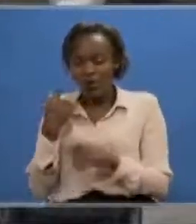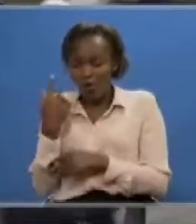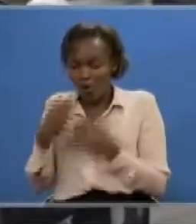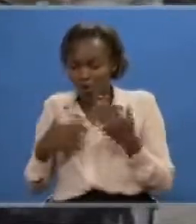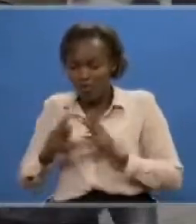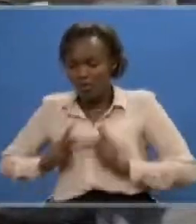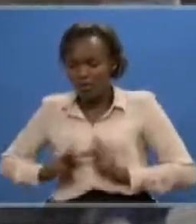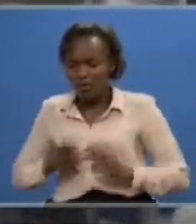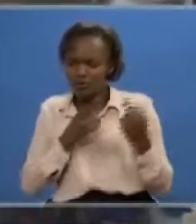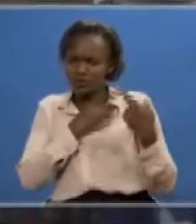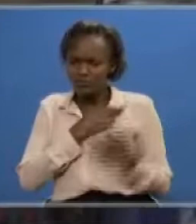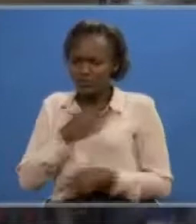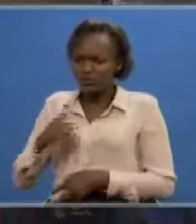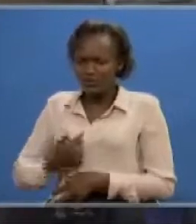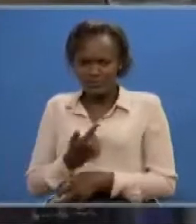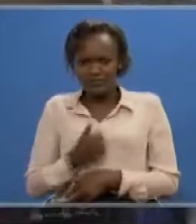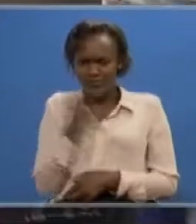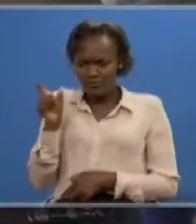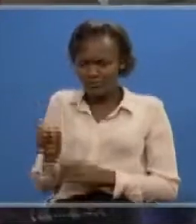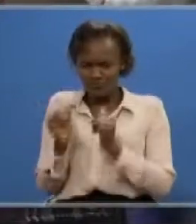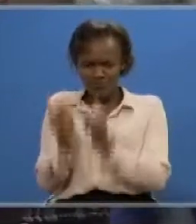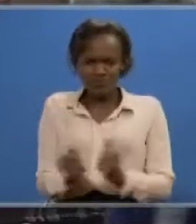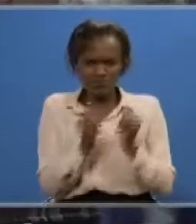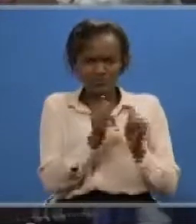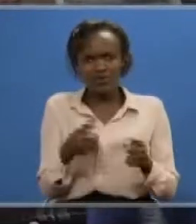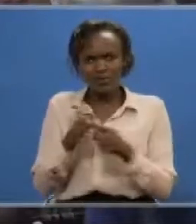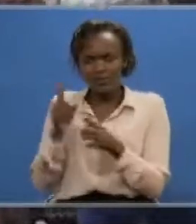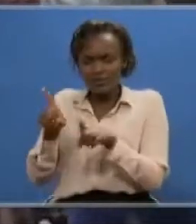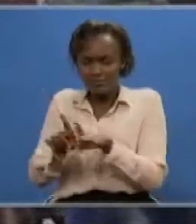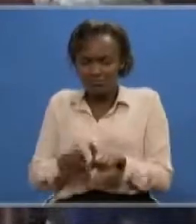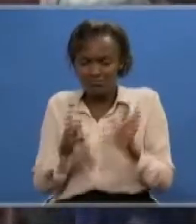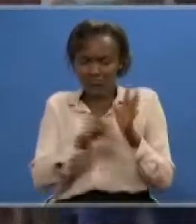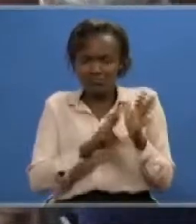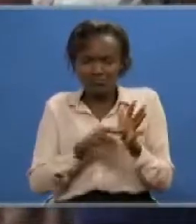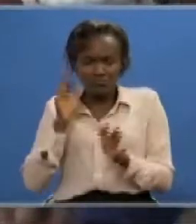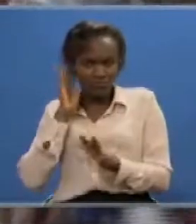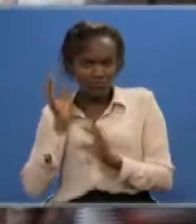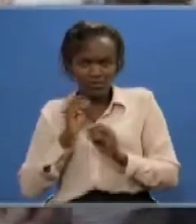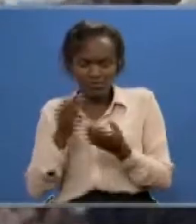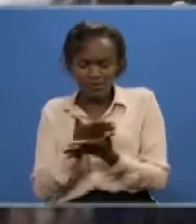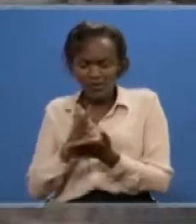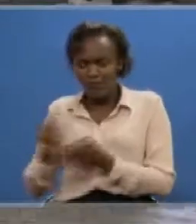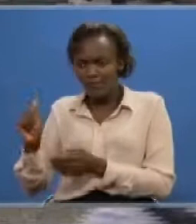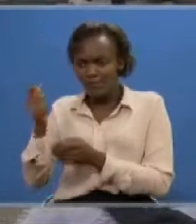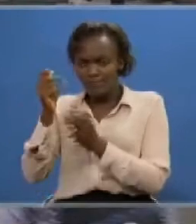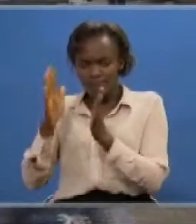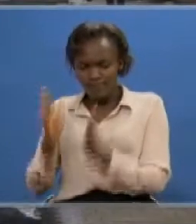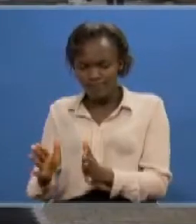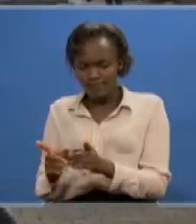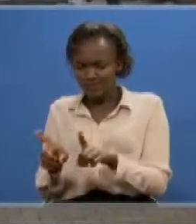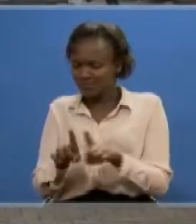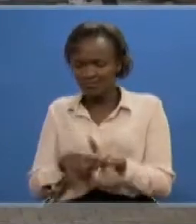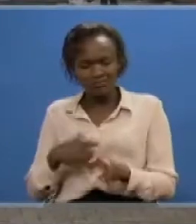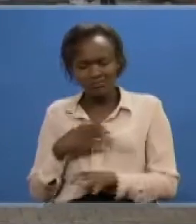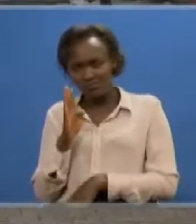citizen responsibility, but the recent cases of defiance of the COVID-19 rules by a section of Kenyans have raised